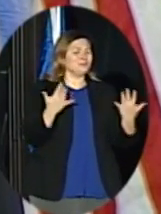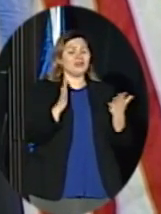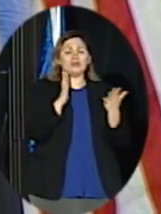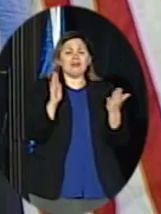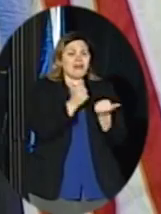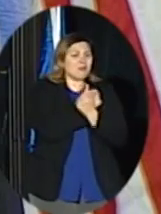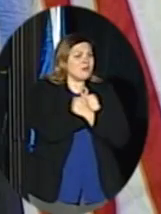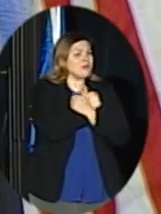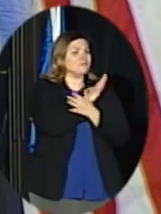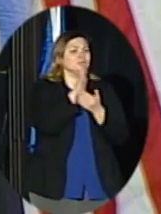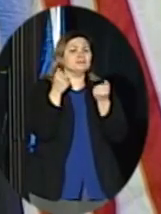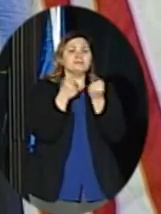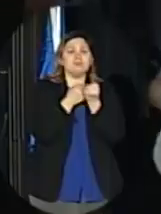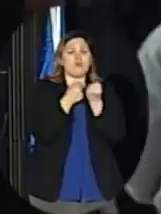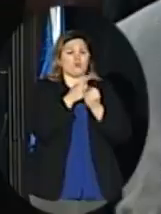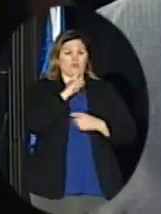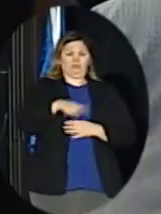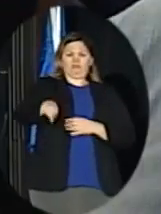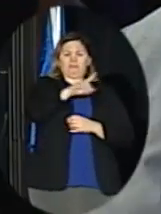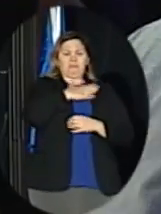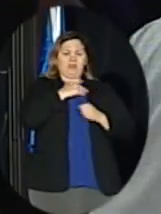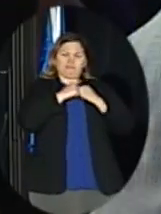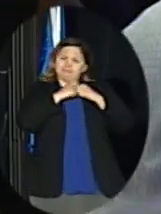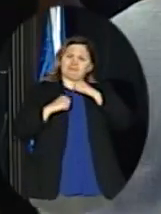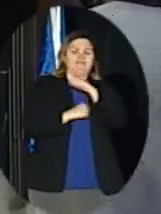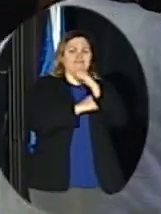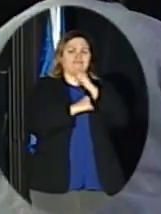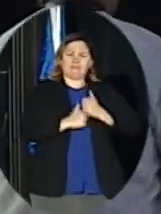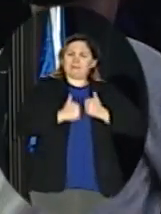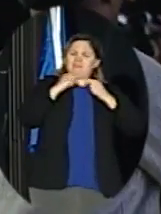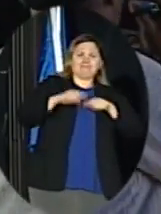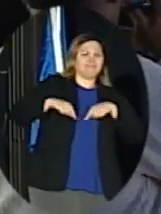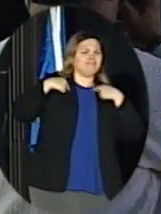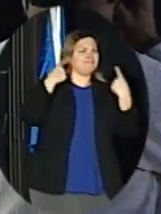motivation for my life and my work.